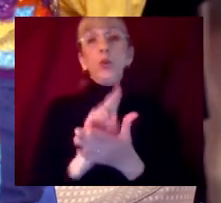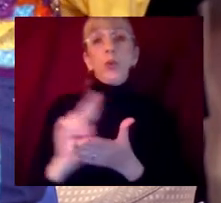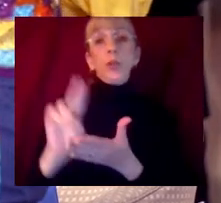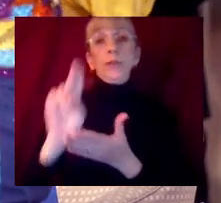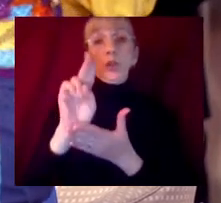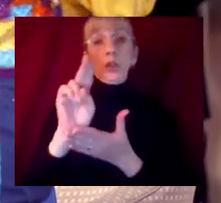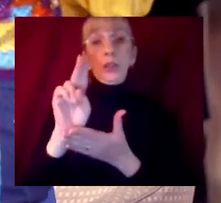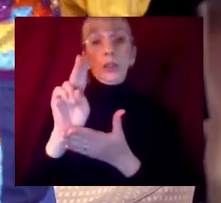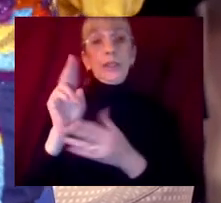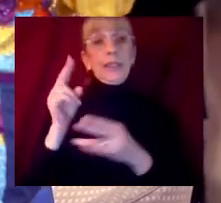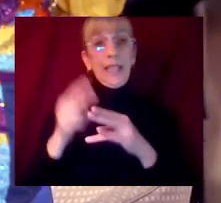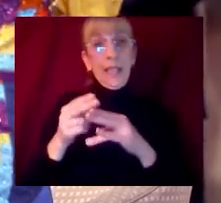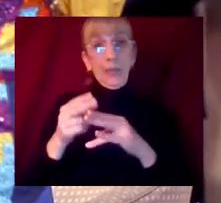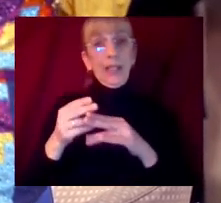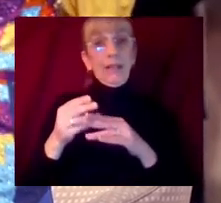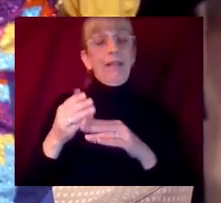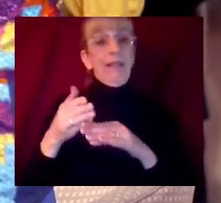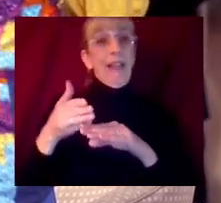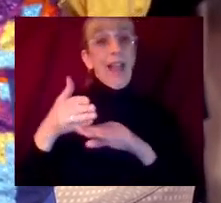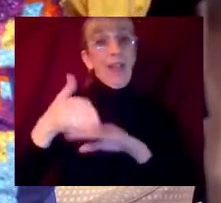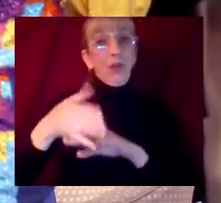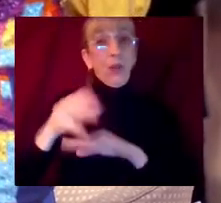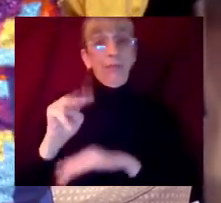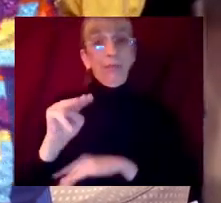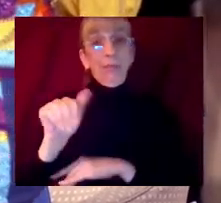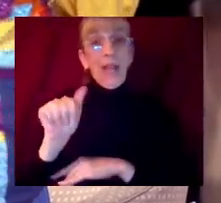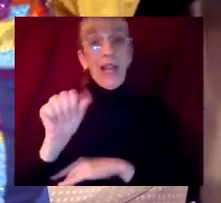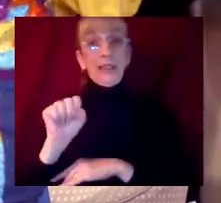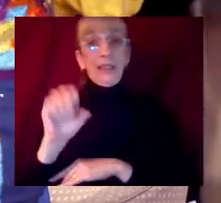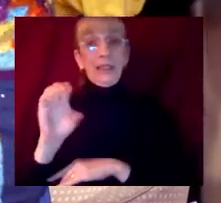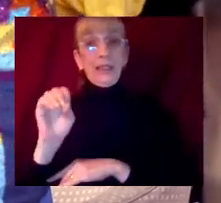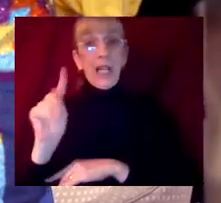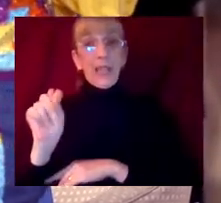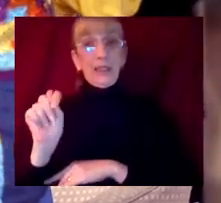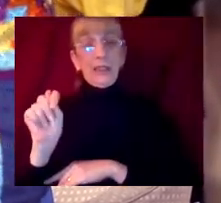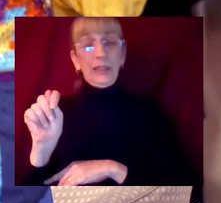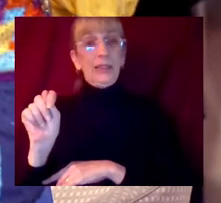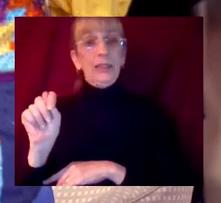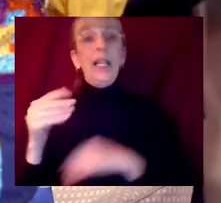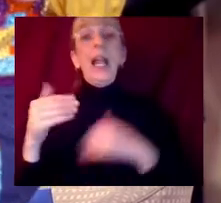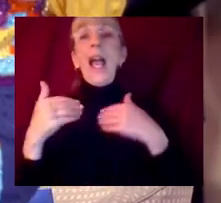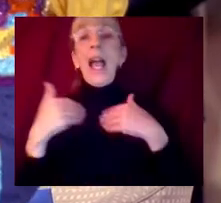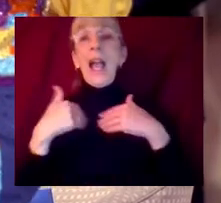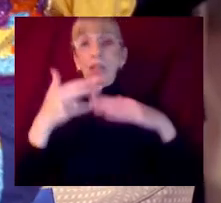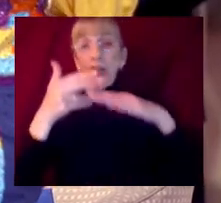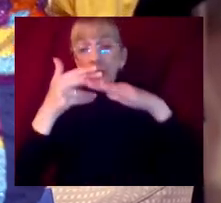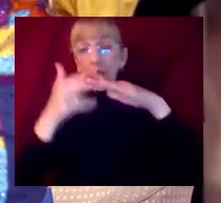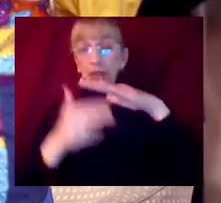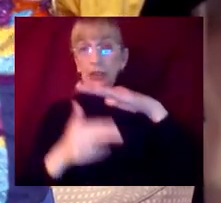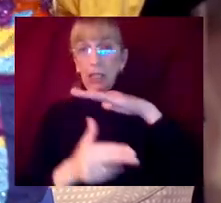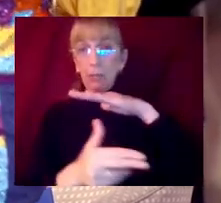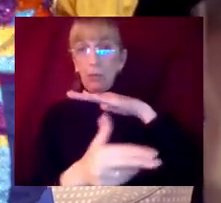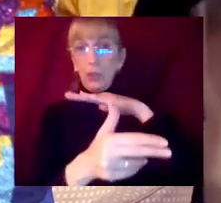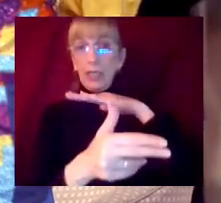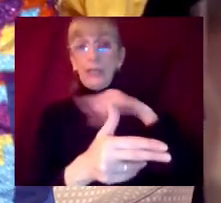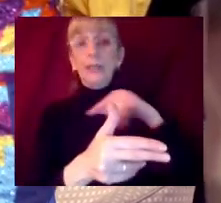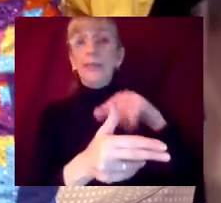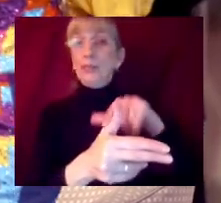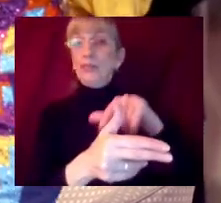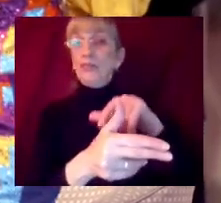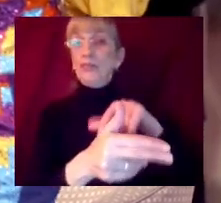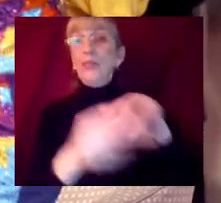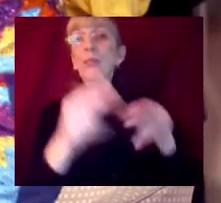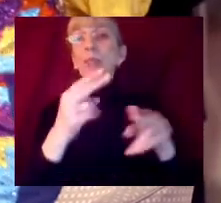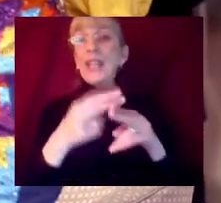named after it, and we just had a nuclear submarine with that as the mascot. We're very proud of it. And we have a